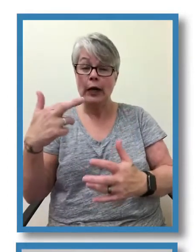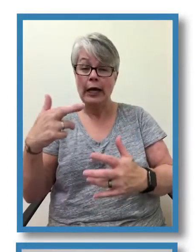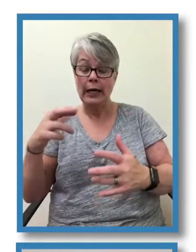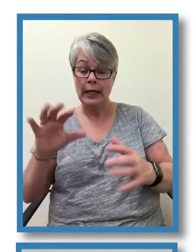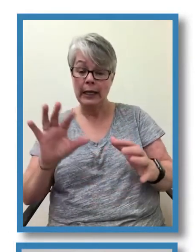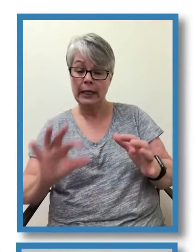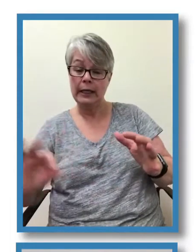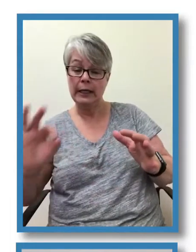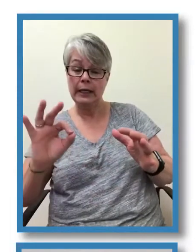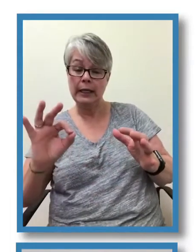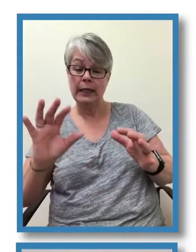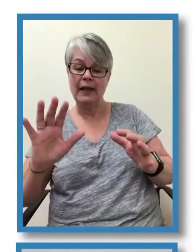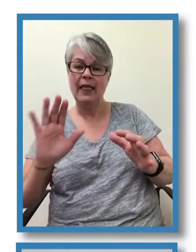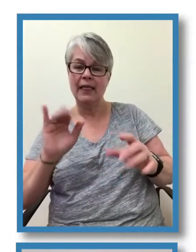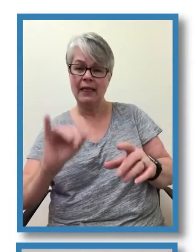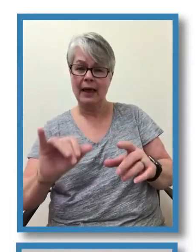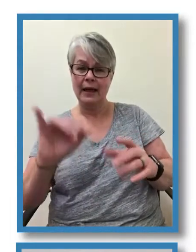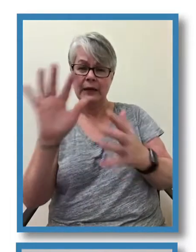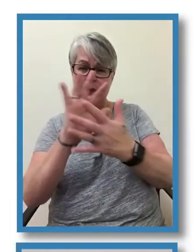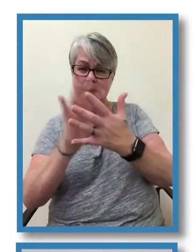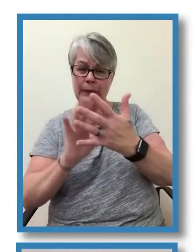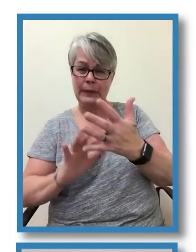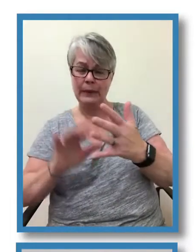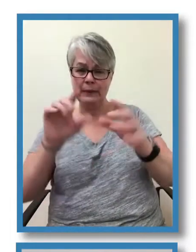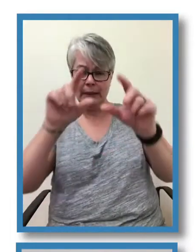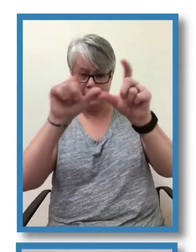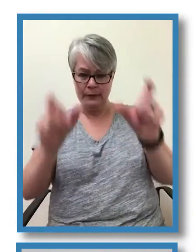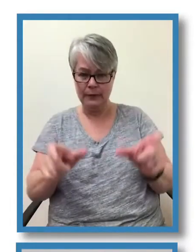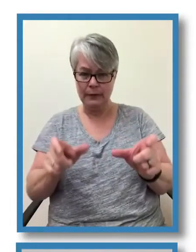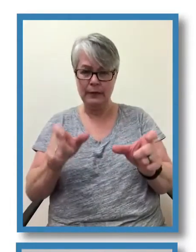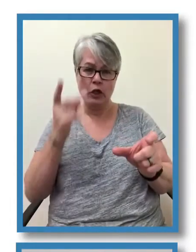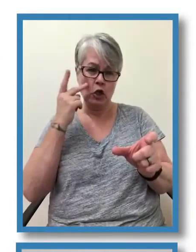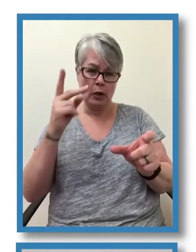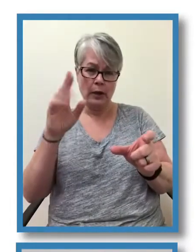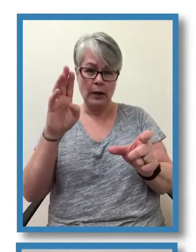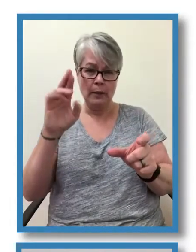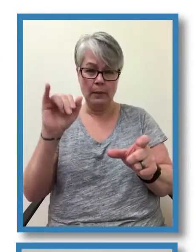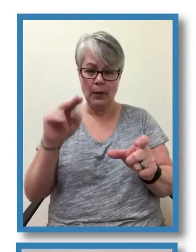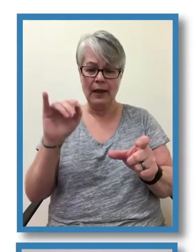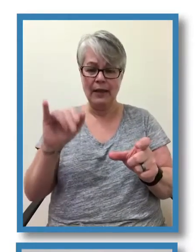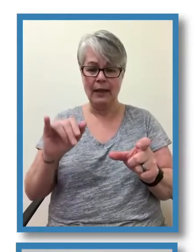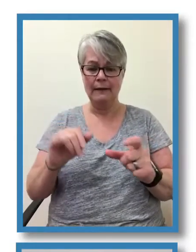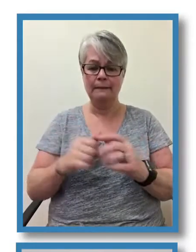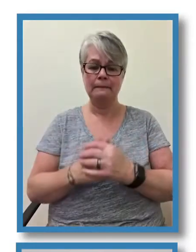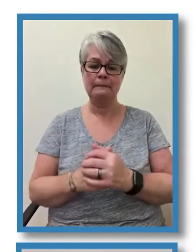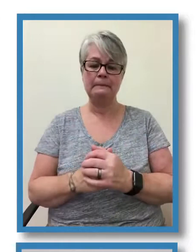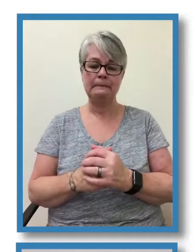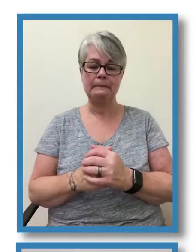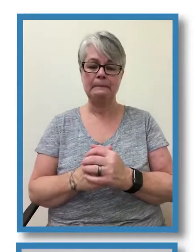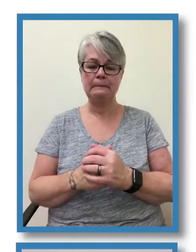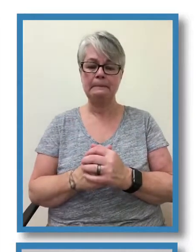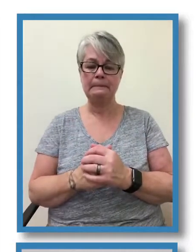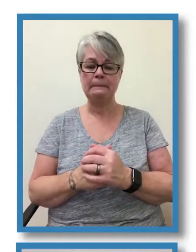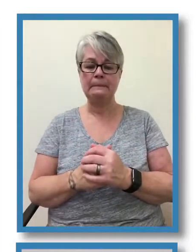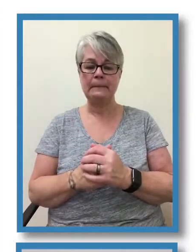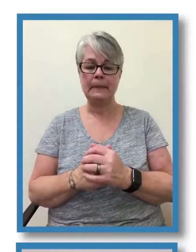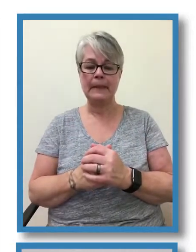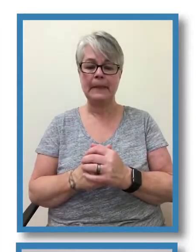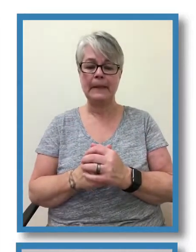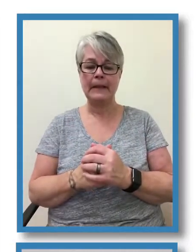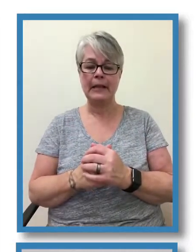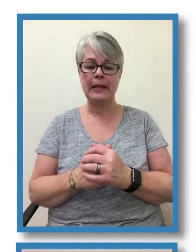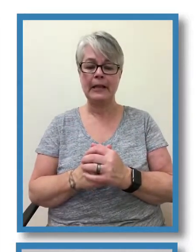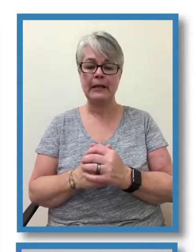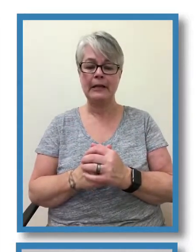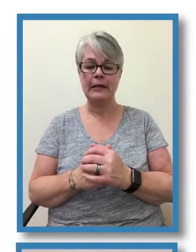sulci here and these gyri, these bits here. And you can also see some of these strokes here. This is a small stroke. Here's